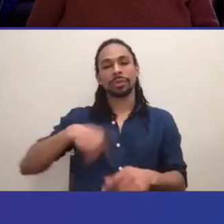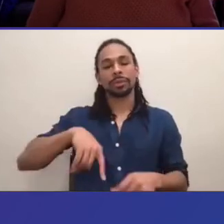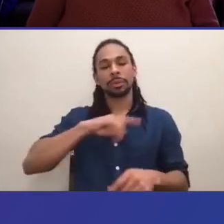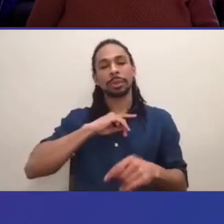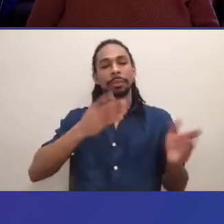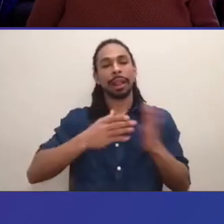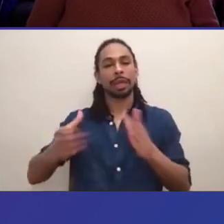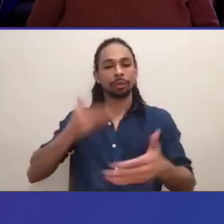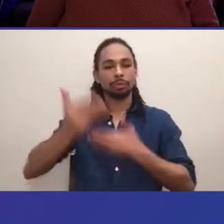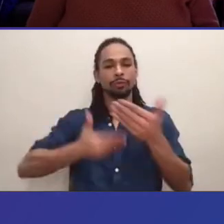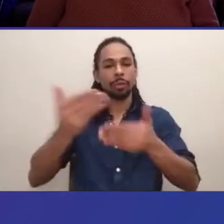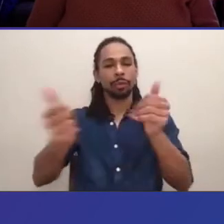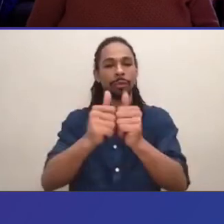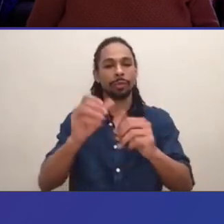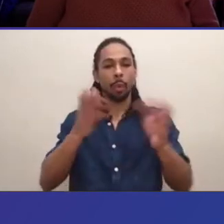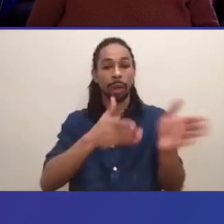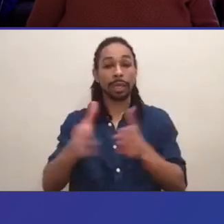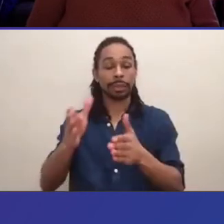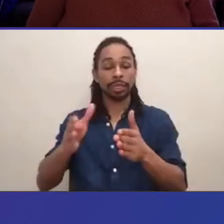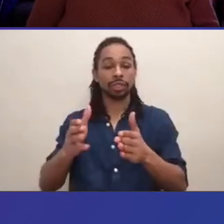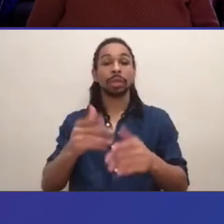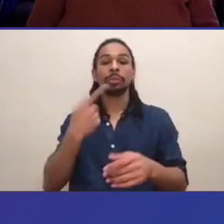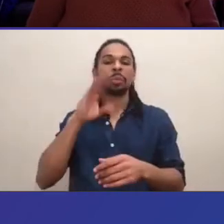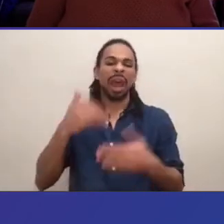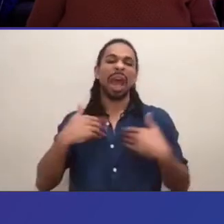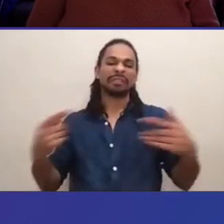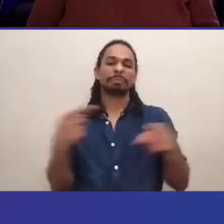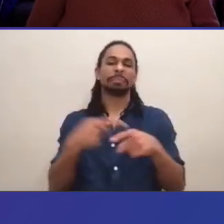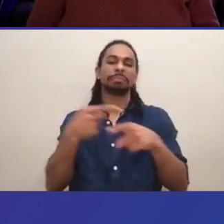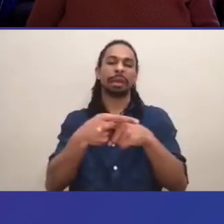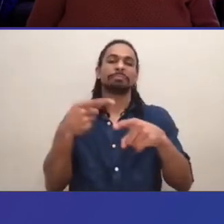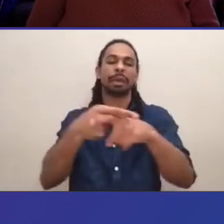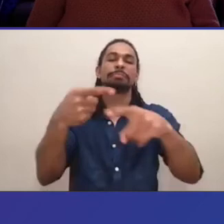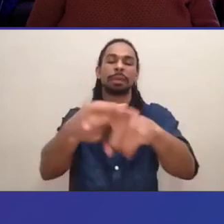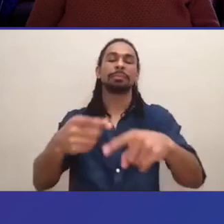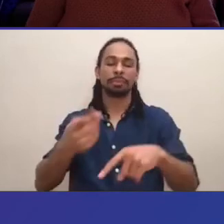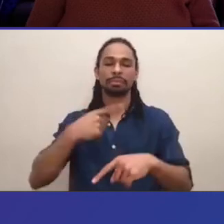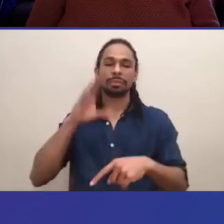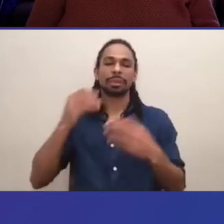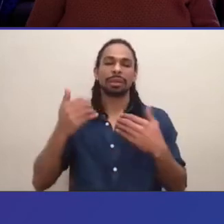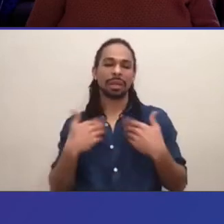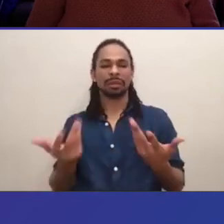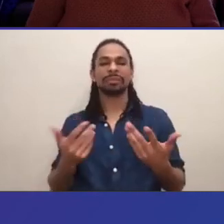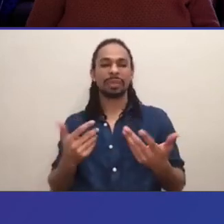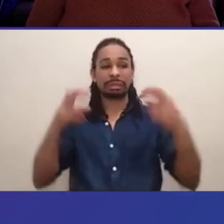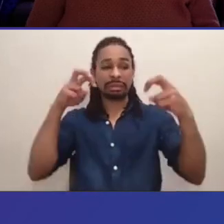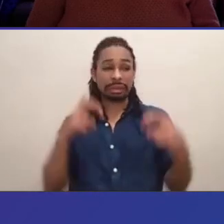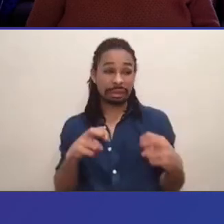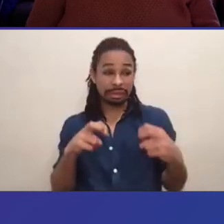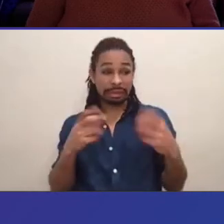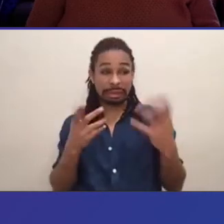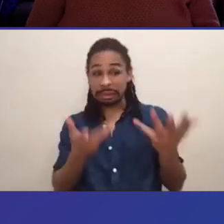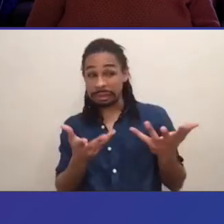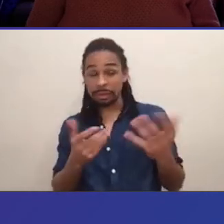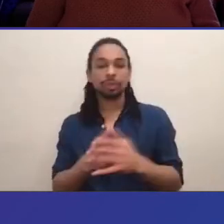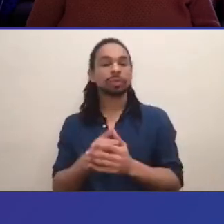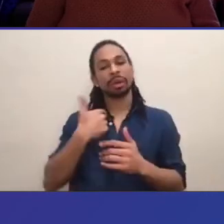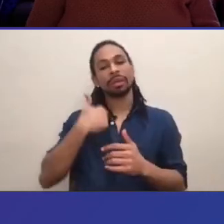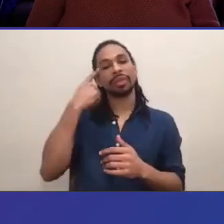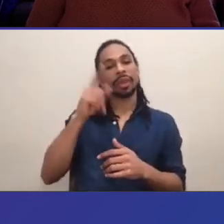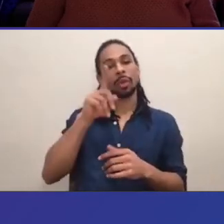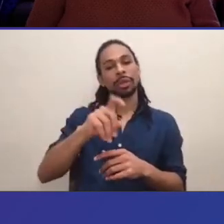with an organization, we most likely would have contradictions. We would most likely have all these things sitting there, right? I think the question